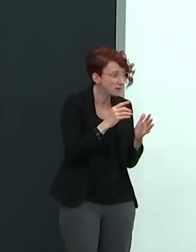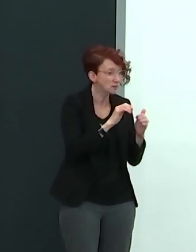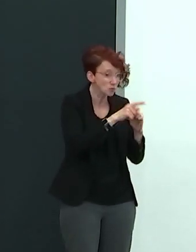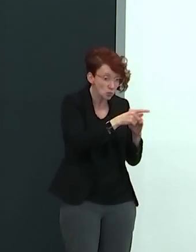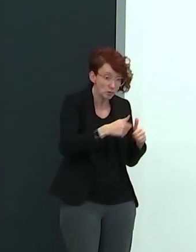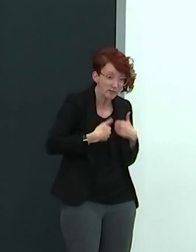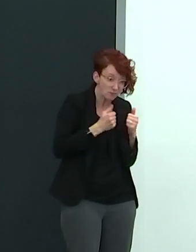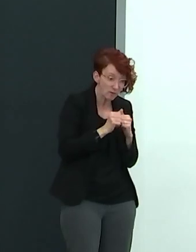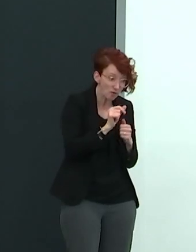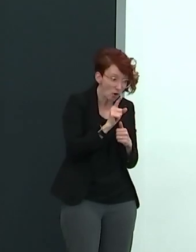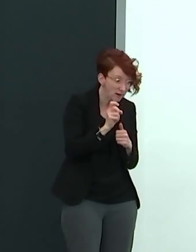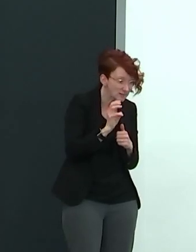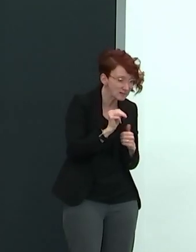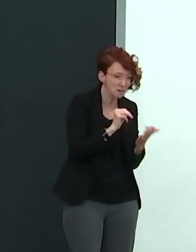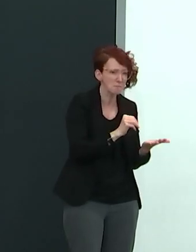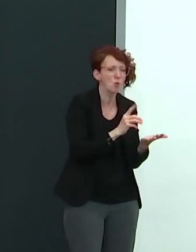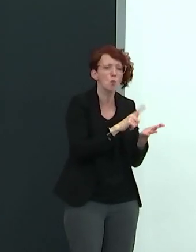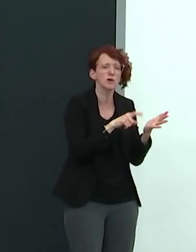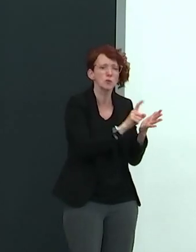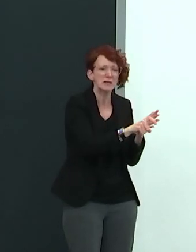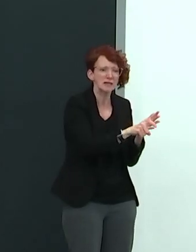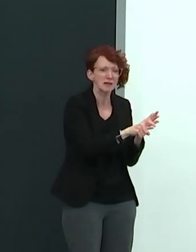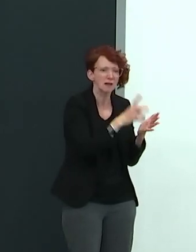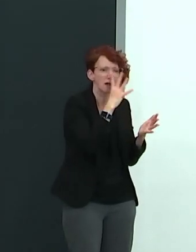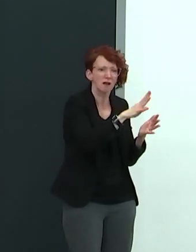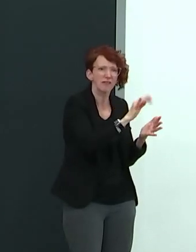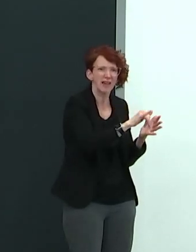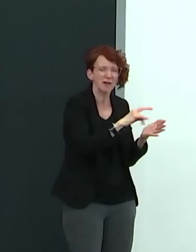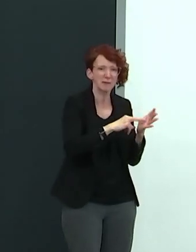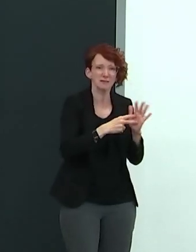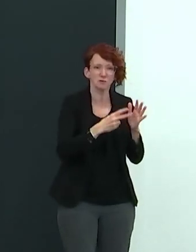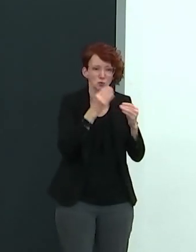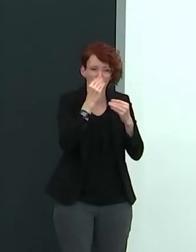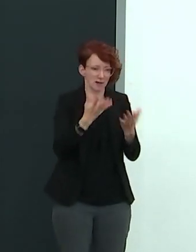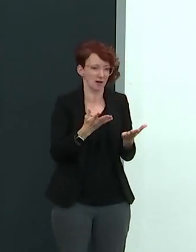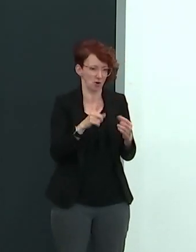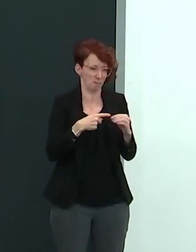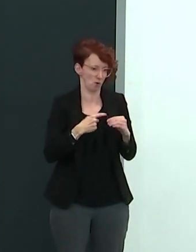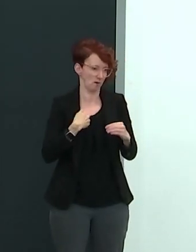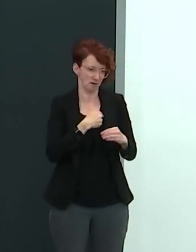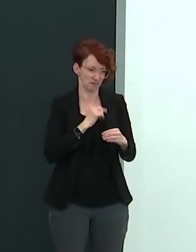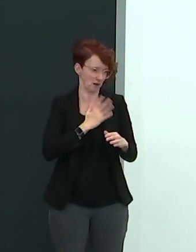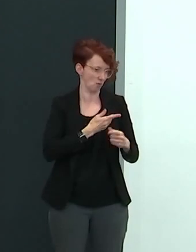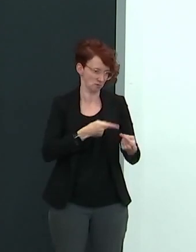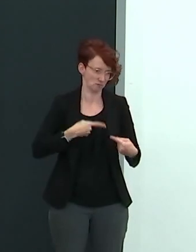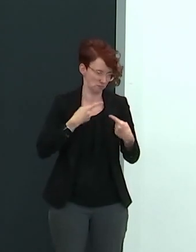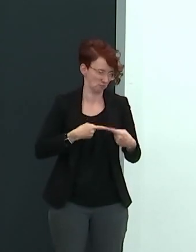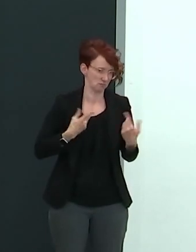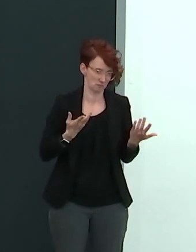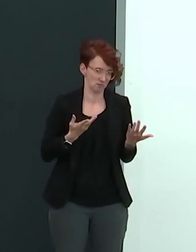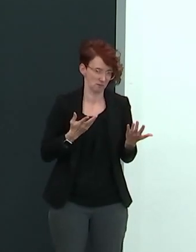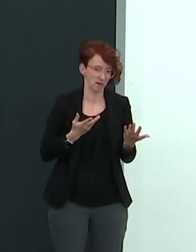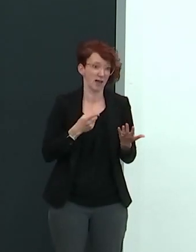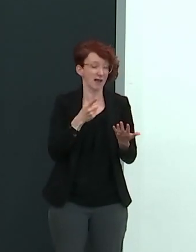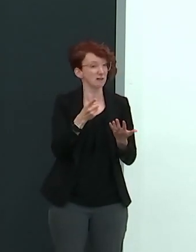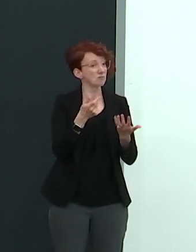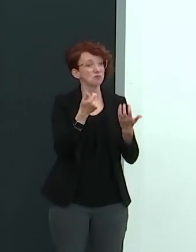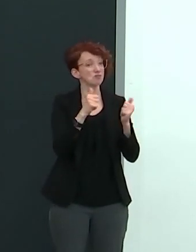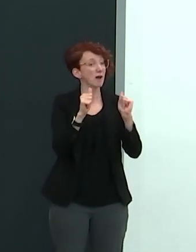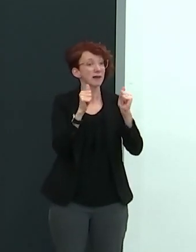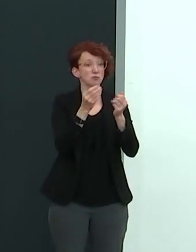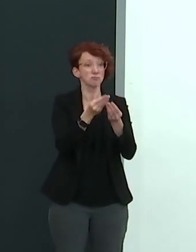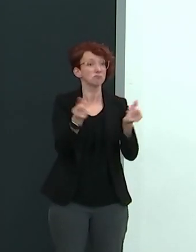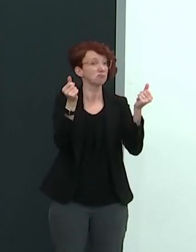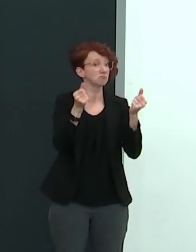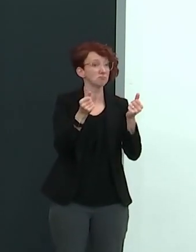that nobody cares about our struggles and that our challenges are acceptable collateral damage while people work to cure or eliminate